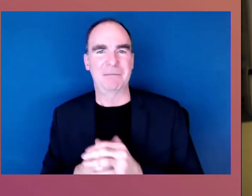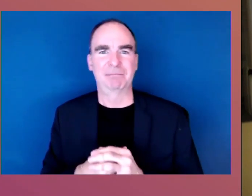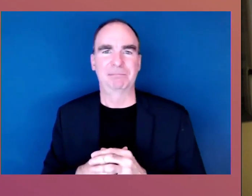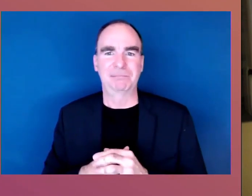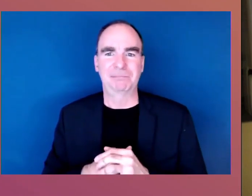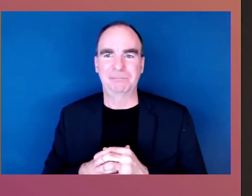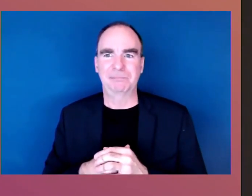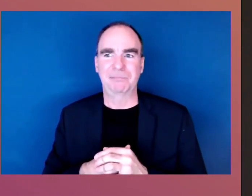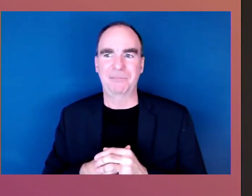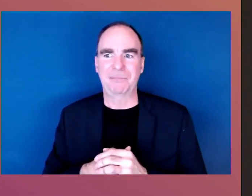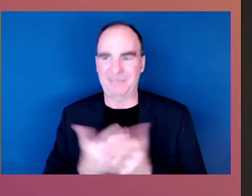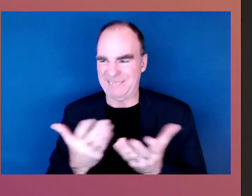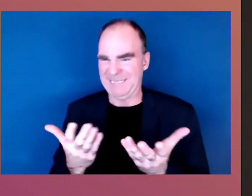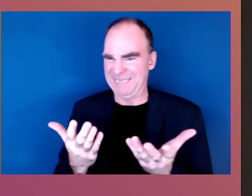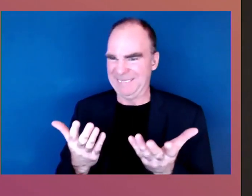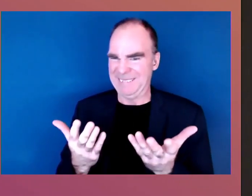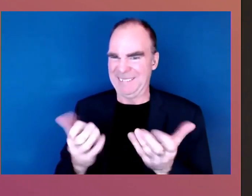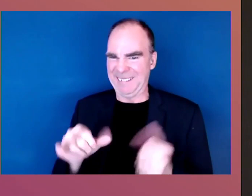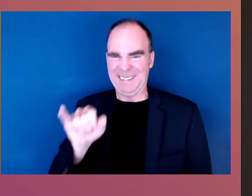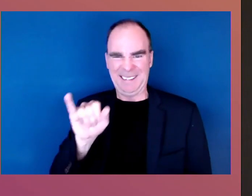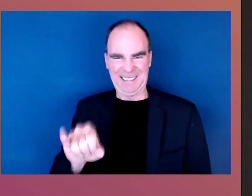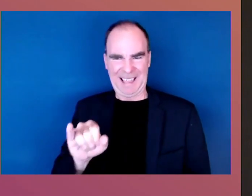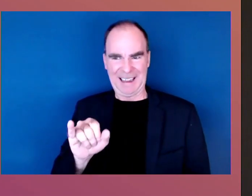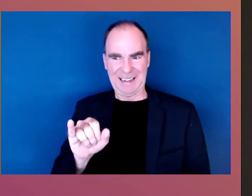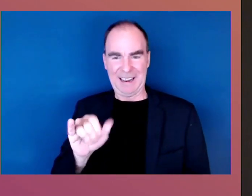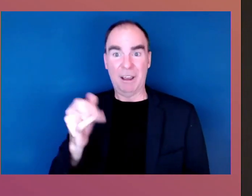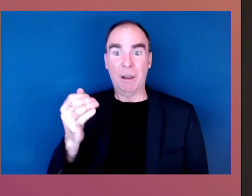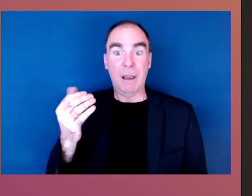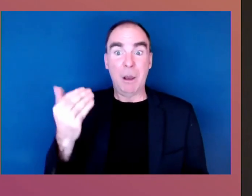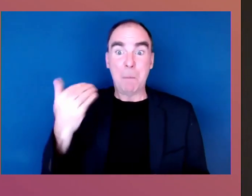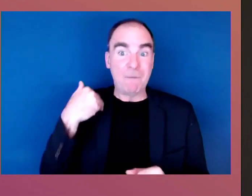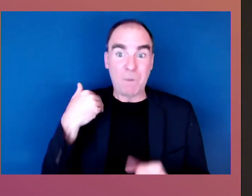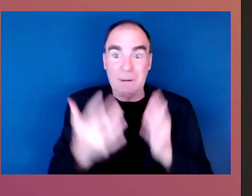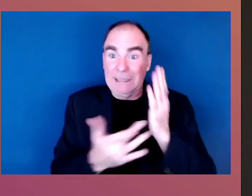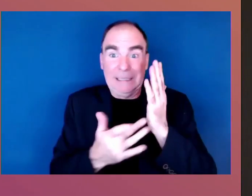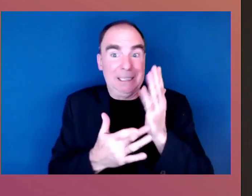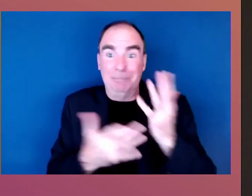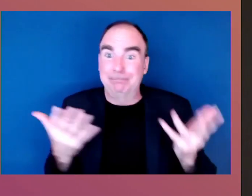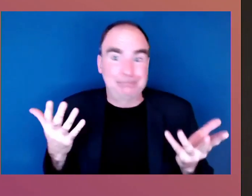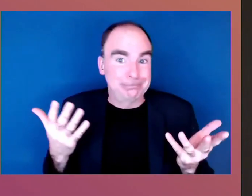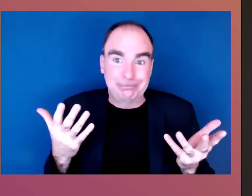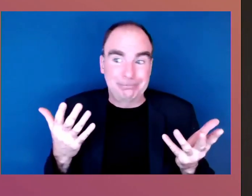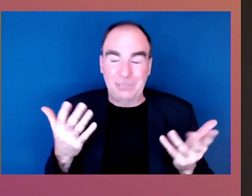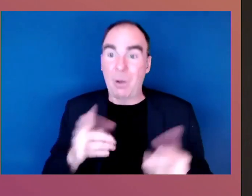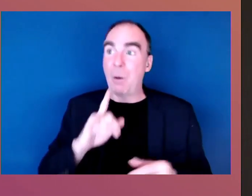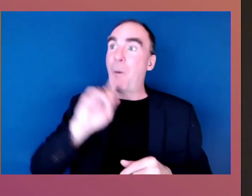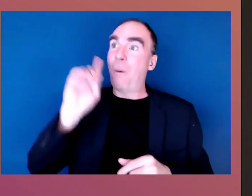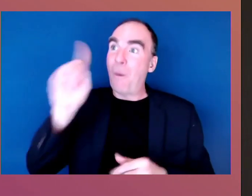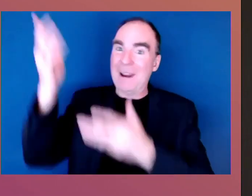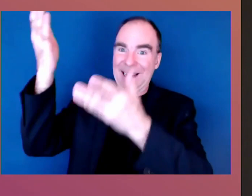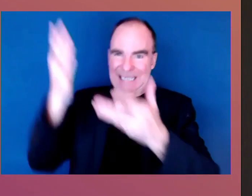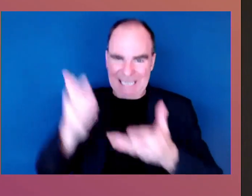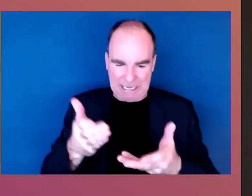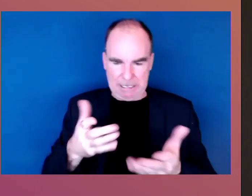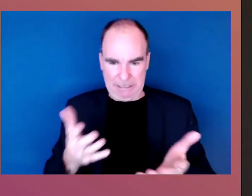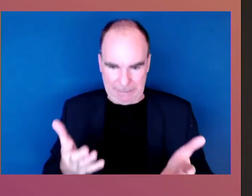That's how it is with no technology. When we get a new appliance, we always have to ask someone to come and